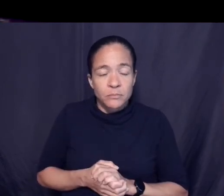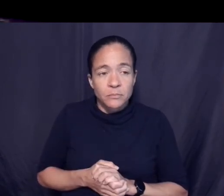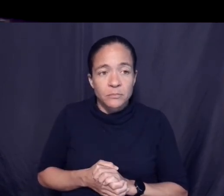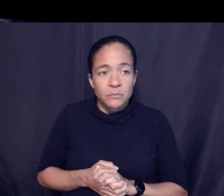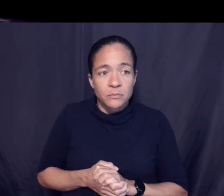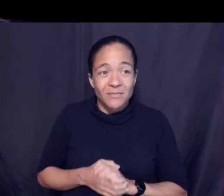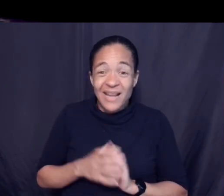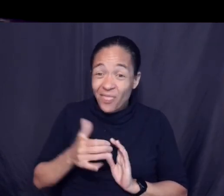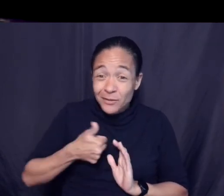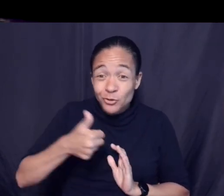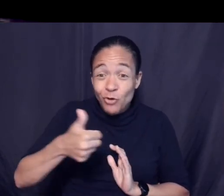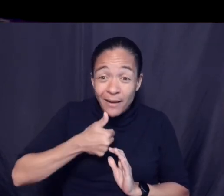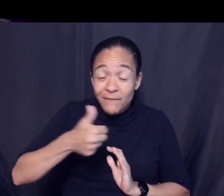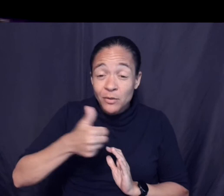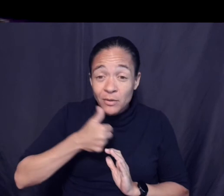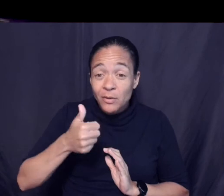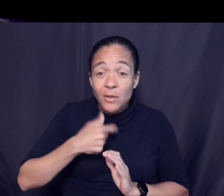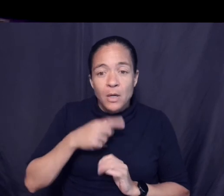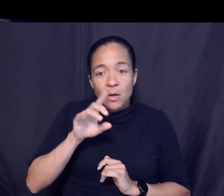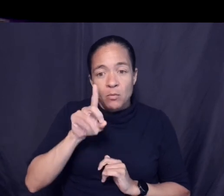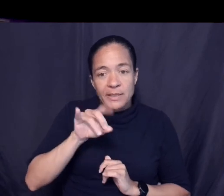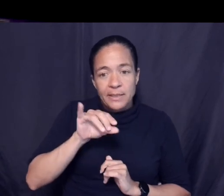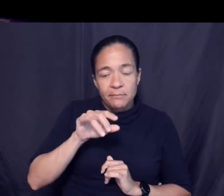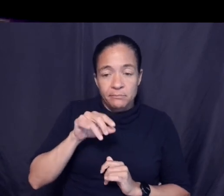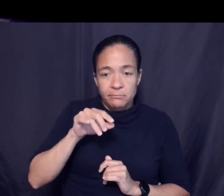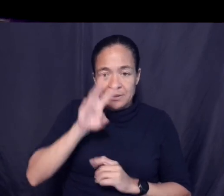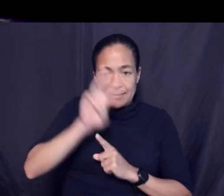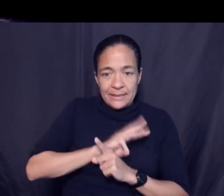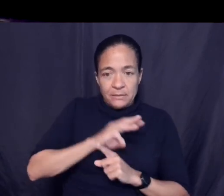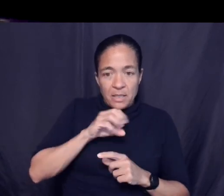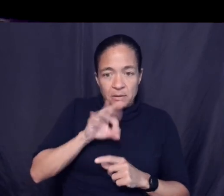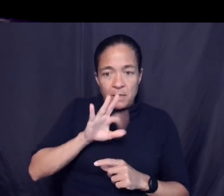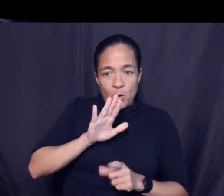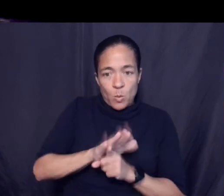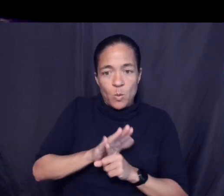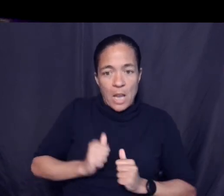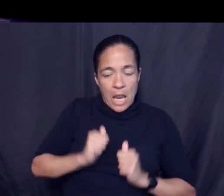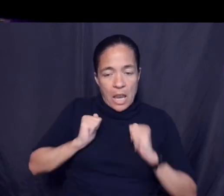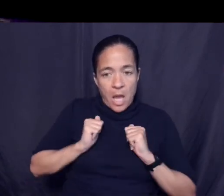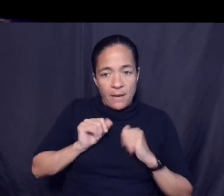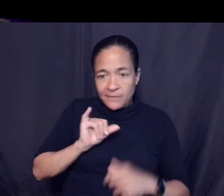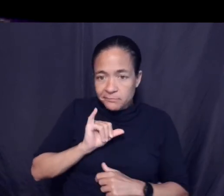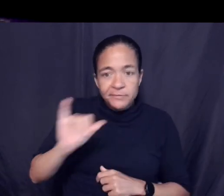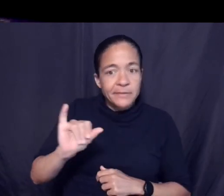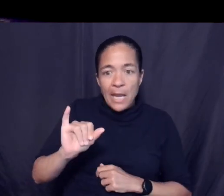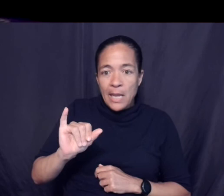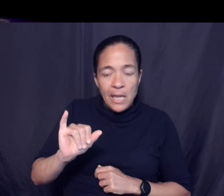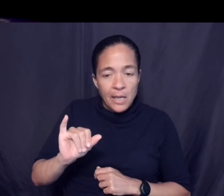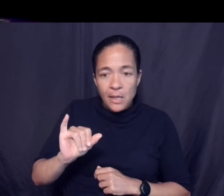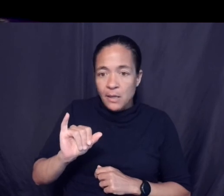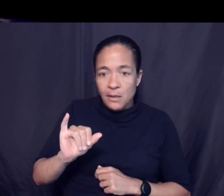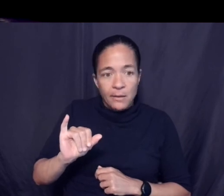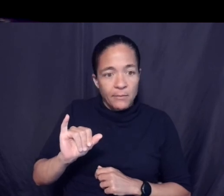The travel, we stayed for 6 months of her life in the hospital,